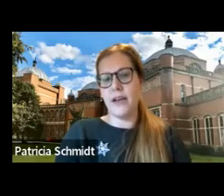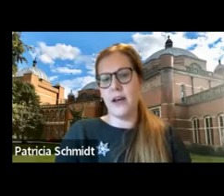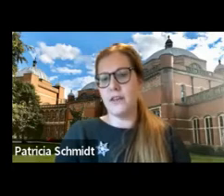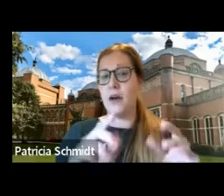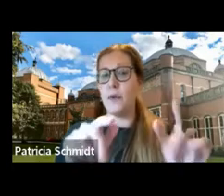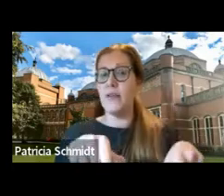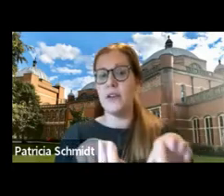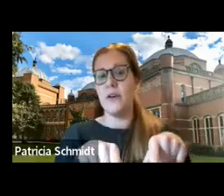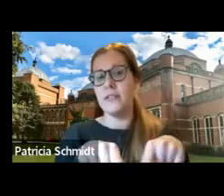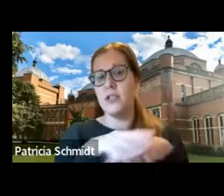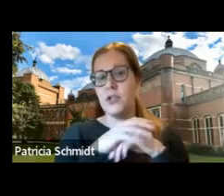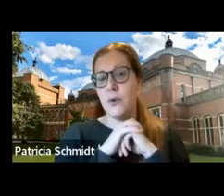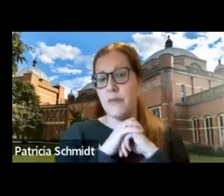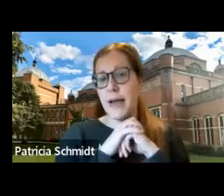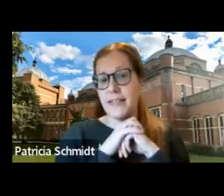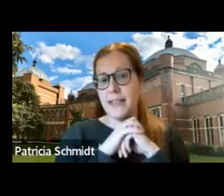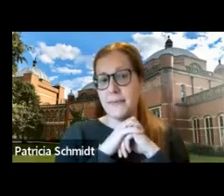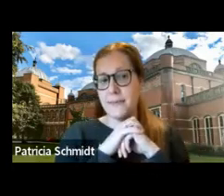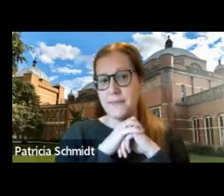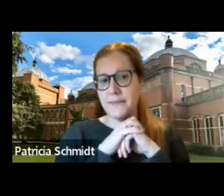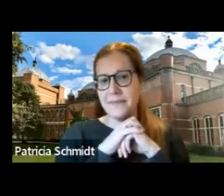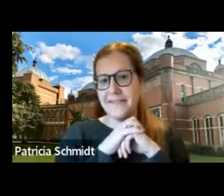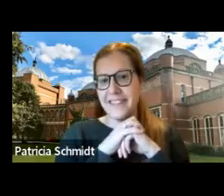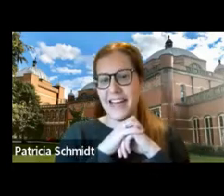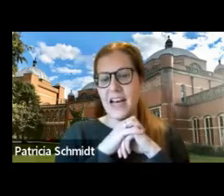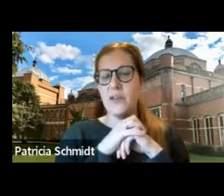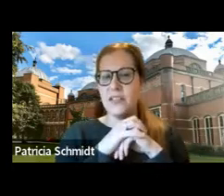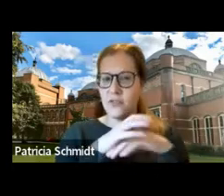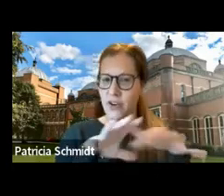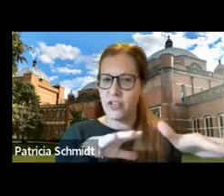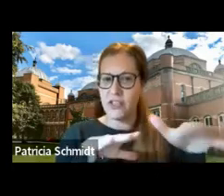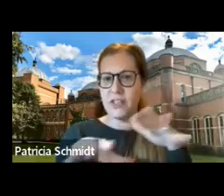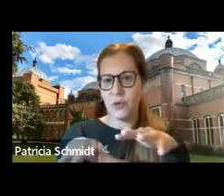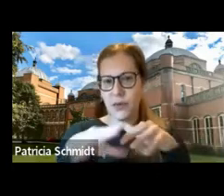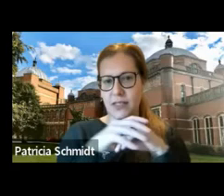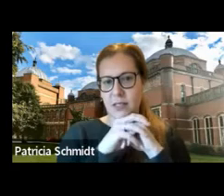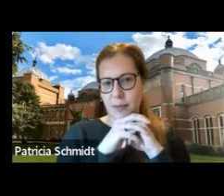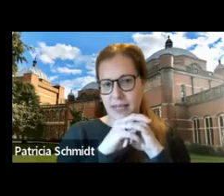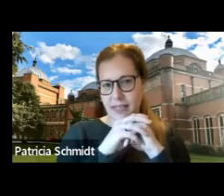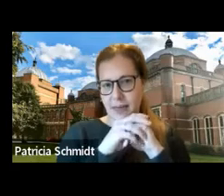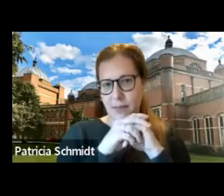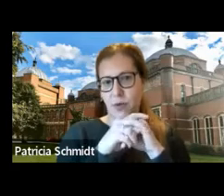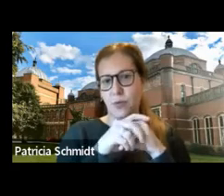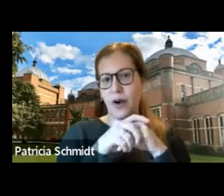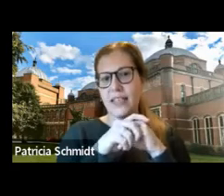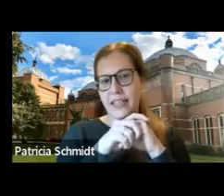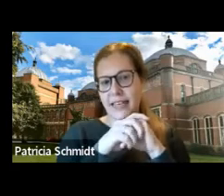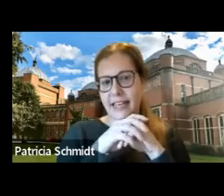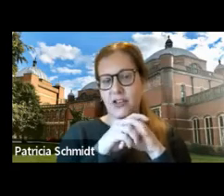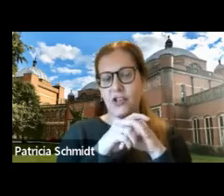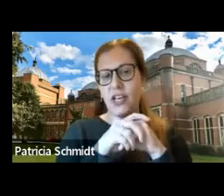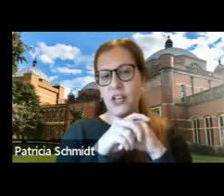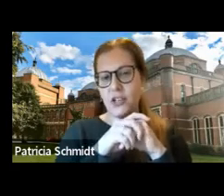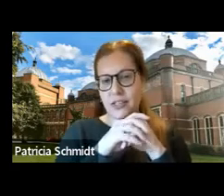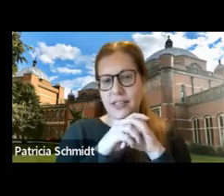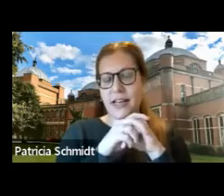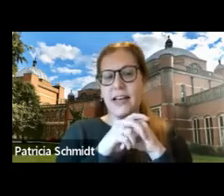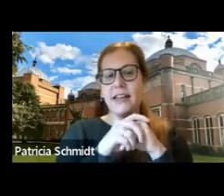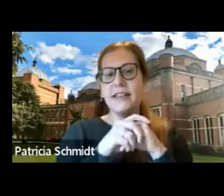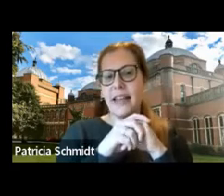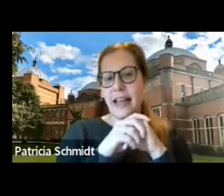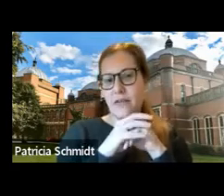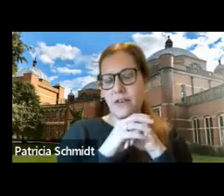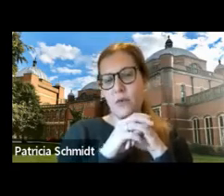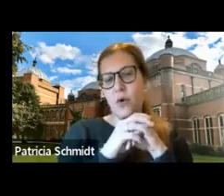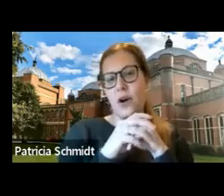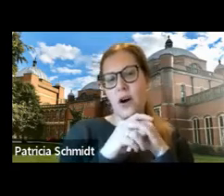and be read out. Now we have the gravitational wave passing, and it stretches and squeezes space-time. So practically it changes